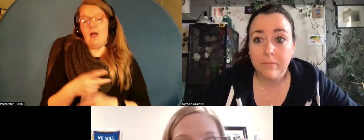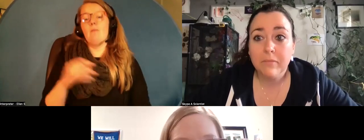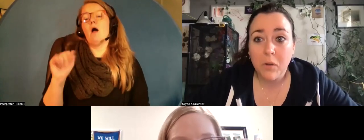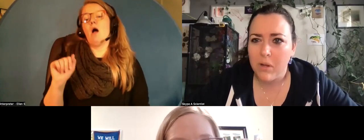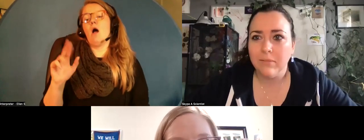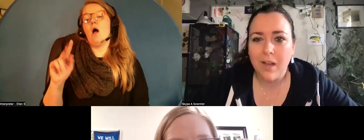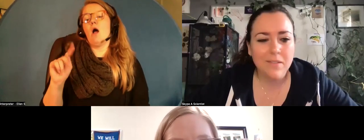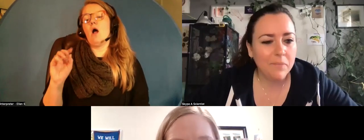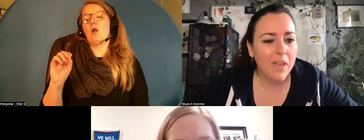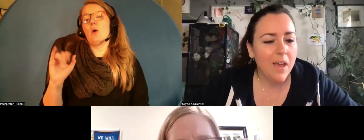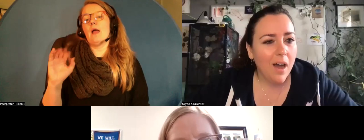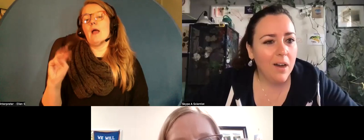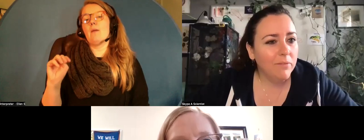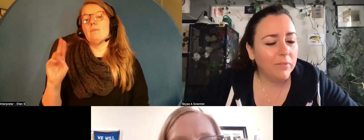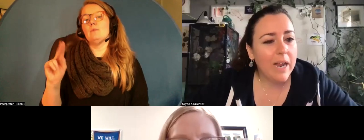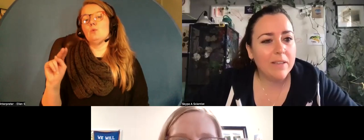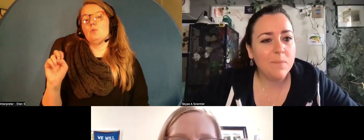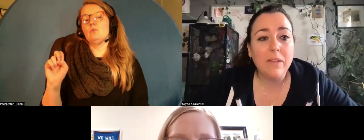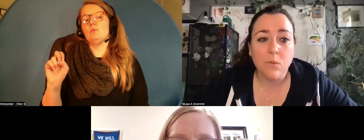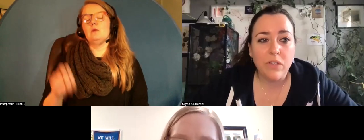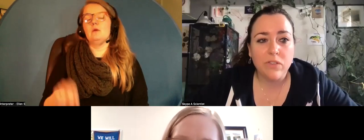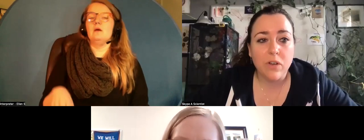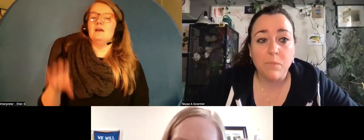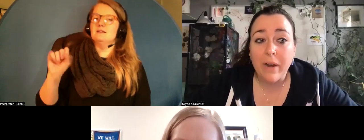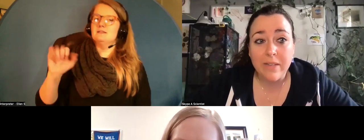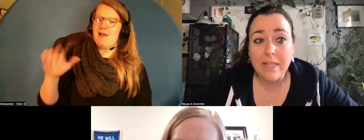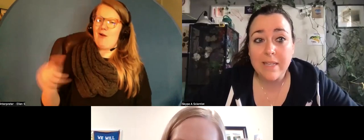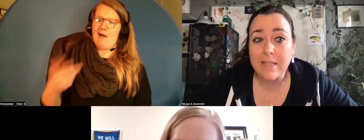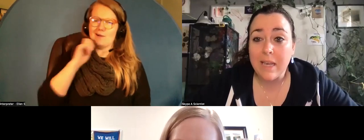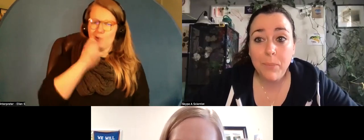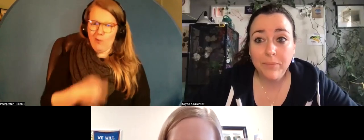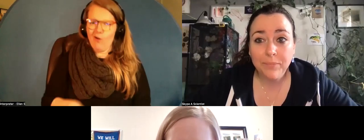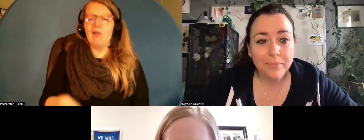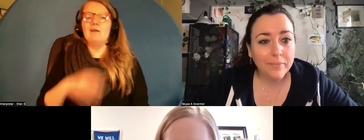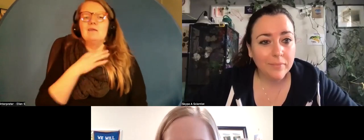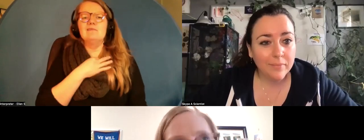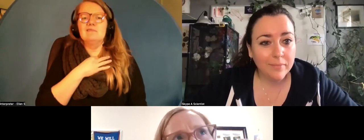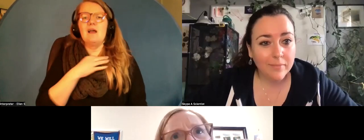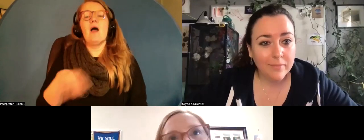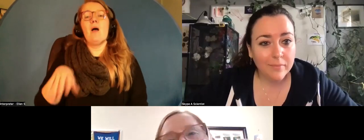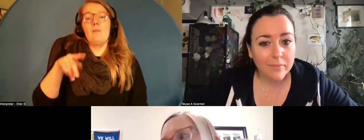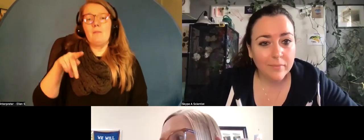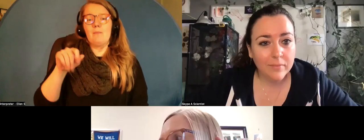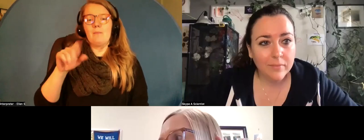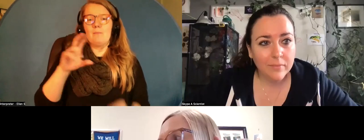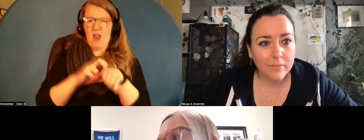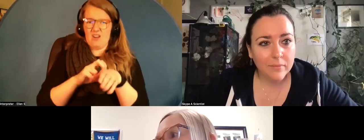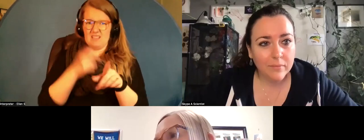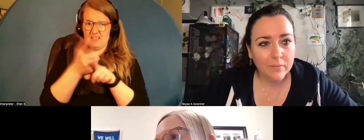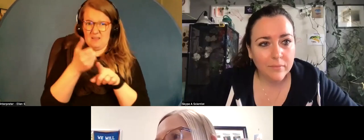symptoms. Cool. Awesome. Yeah. All right. Spencer wants to know, do parasites sleep? Oh.